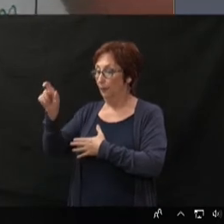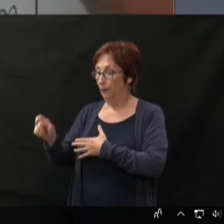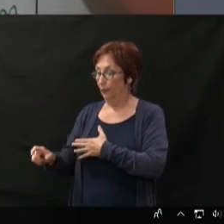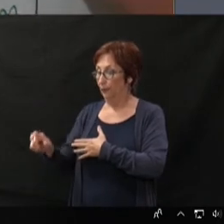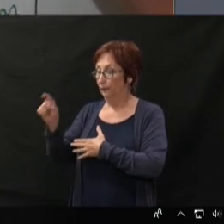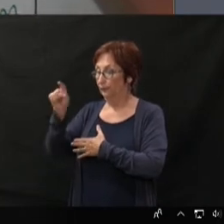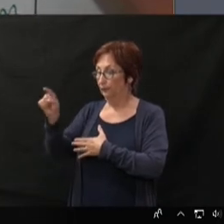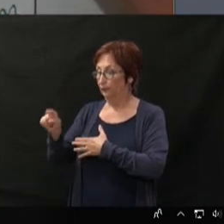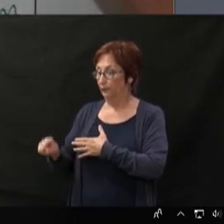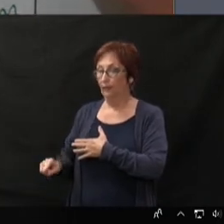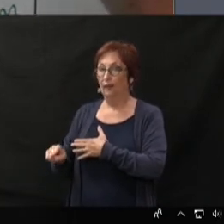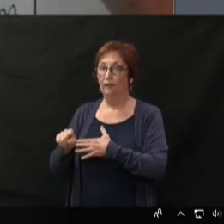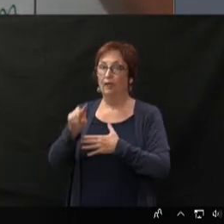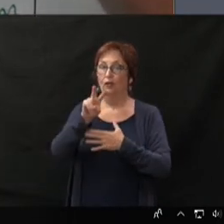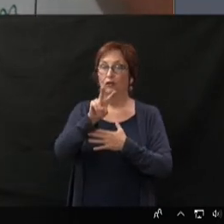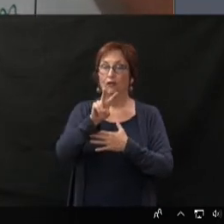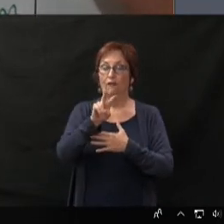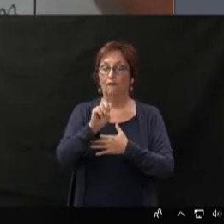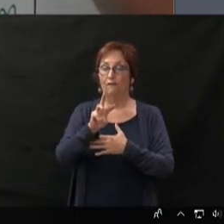And then your vowel teams,